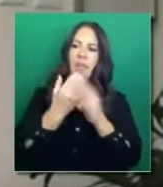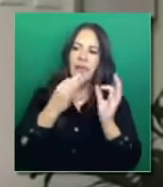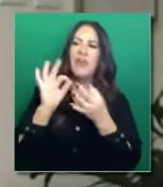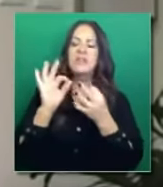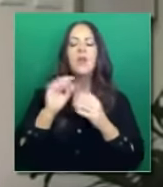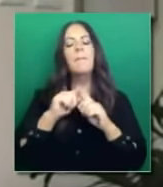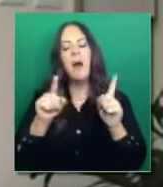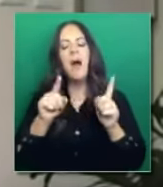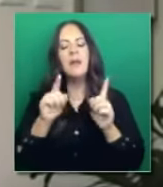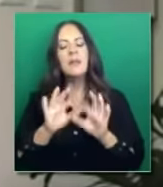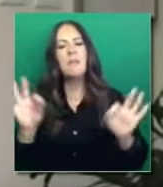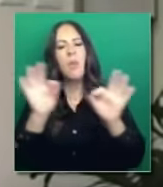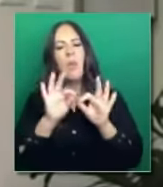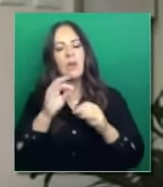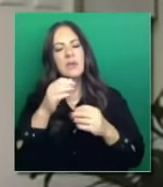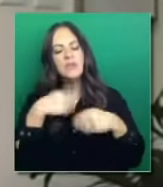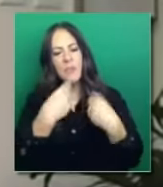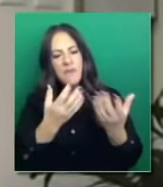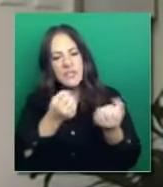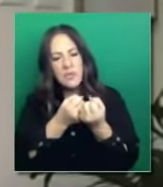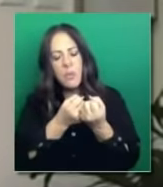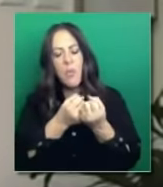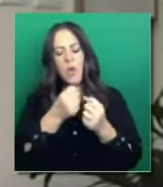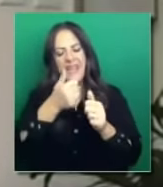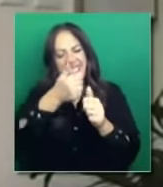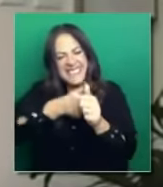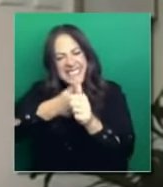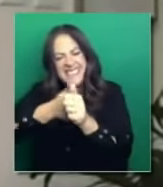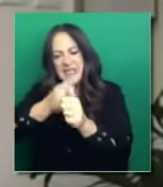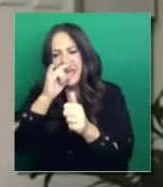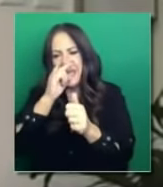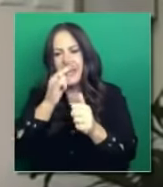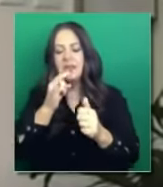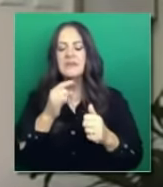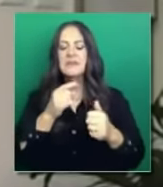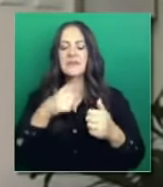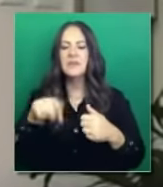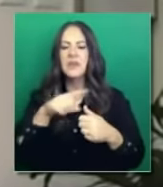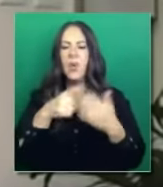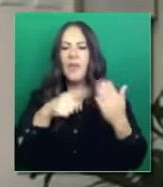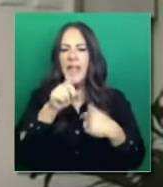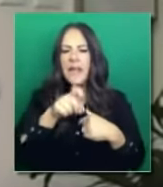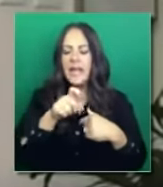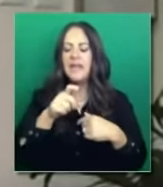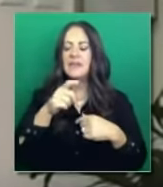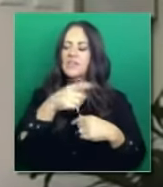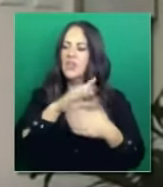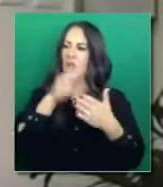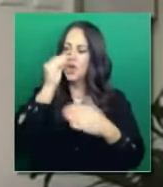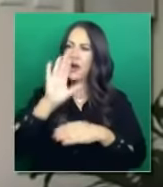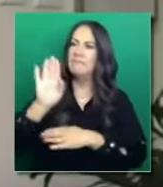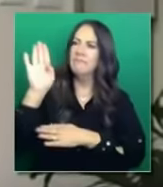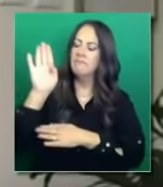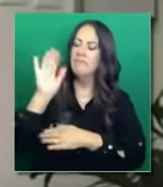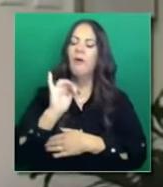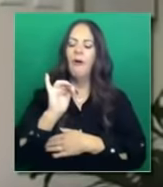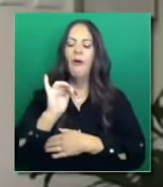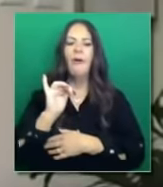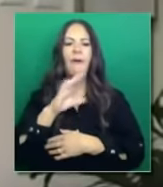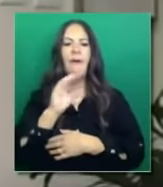help when they need it, to gain confidence, to raise their hand, take a guess, persist